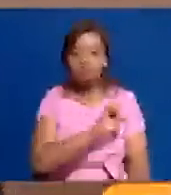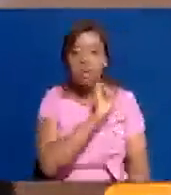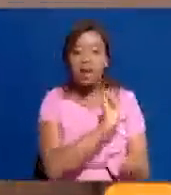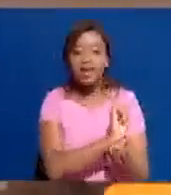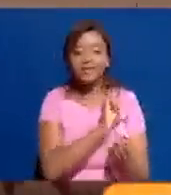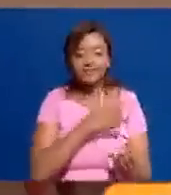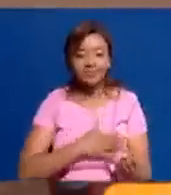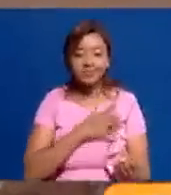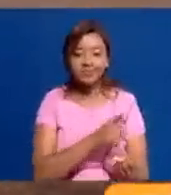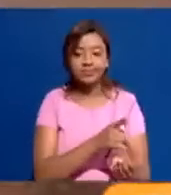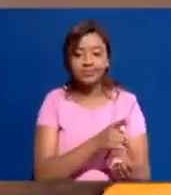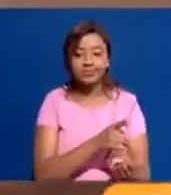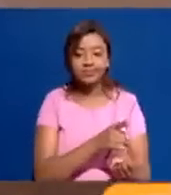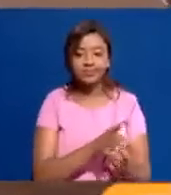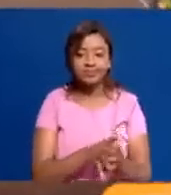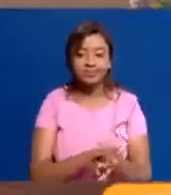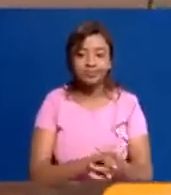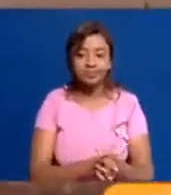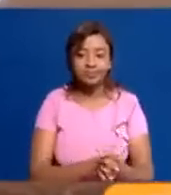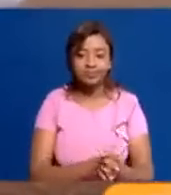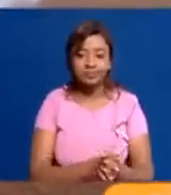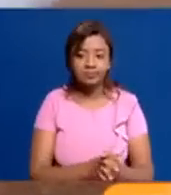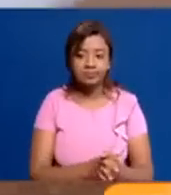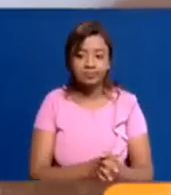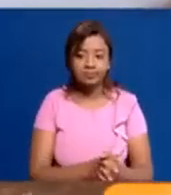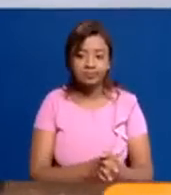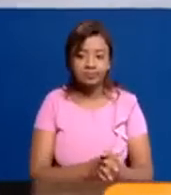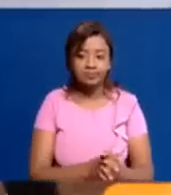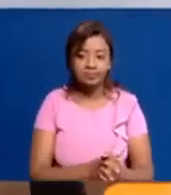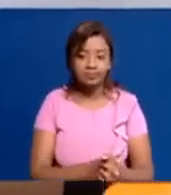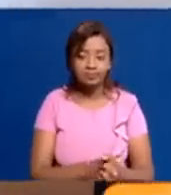the boda operator. Martin Munene, Citizen TV.